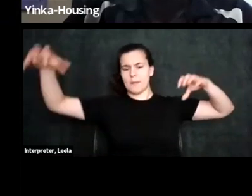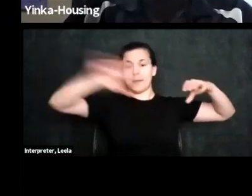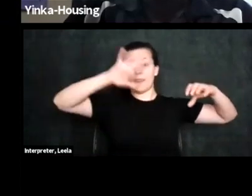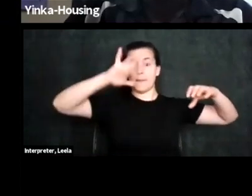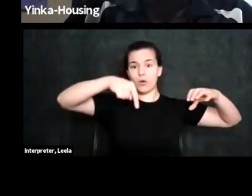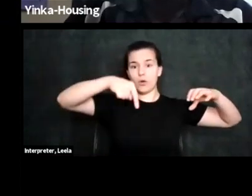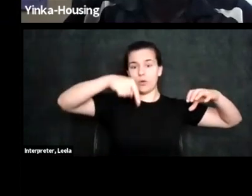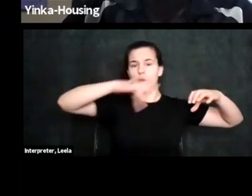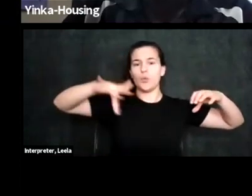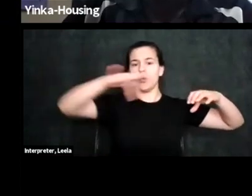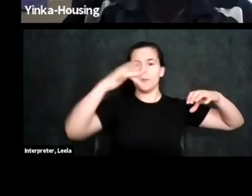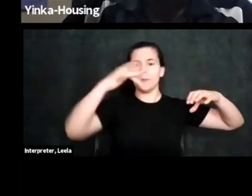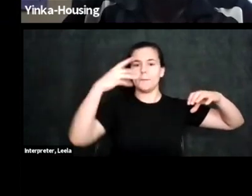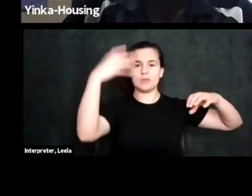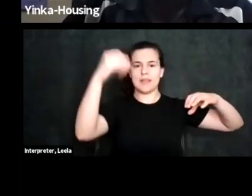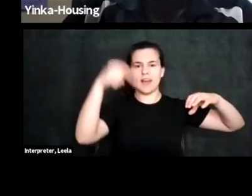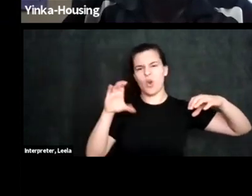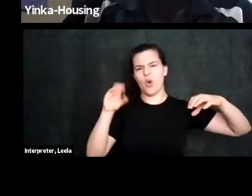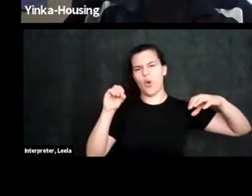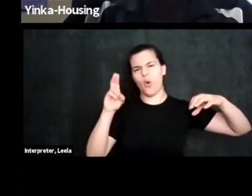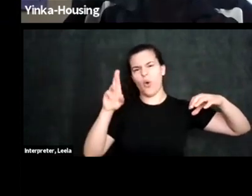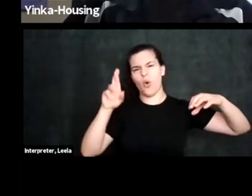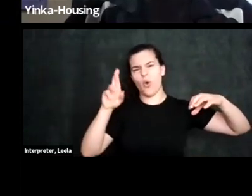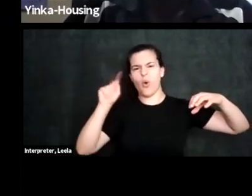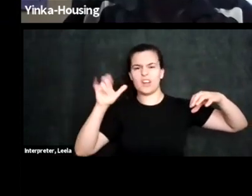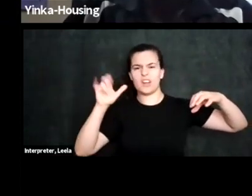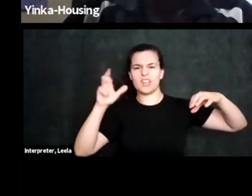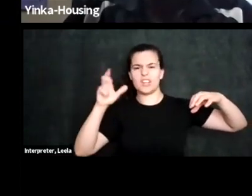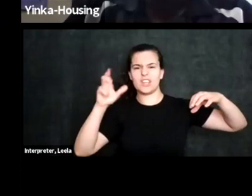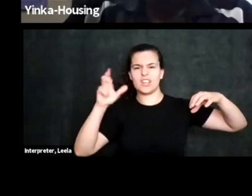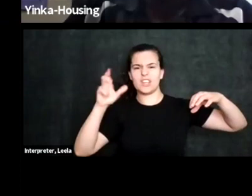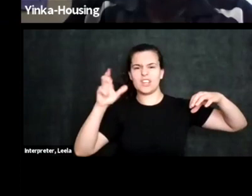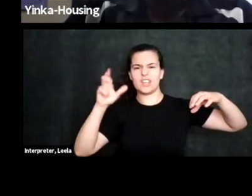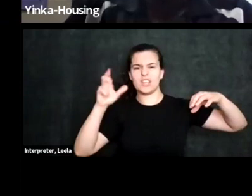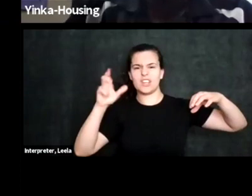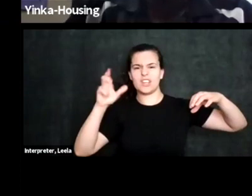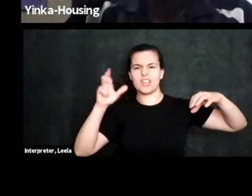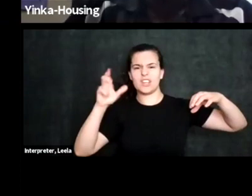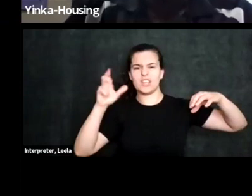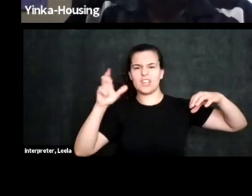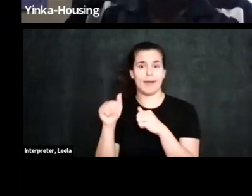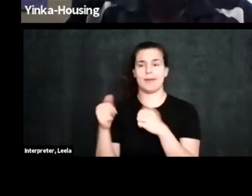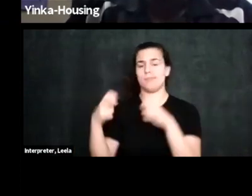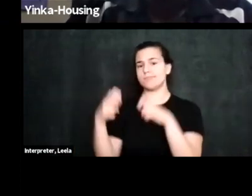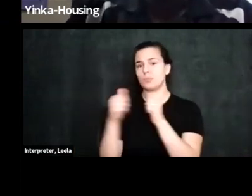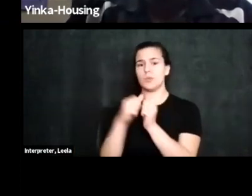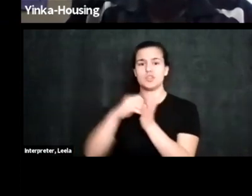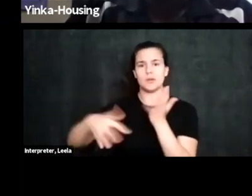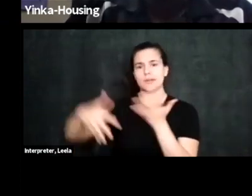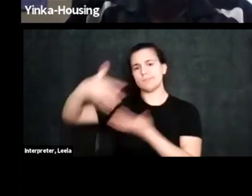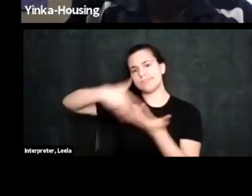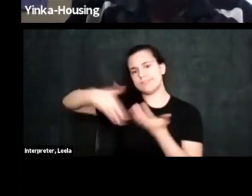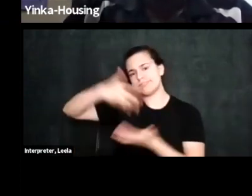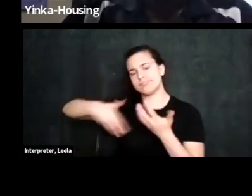your friends, or just meet some residents that might live in your building and just kind of have group sessions or just chill out and enjoy